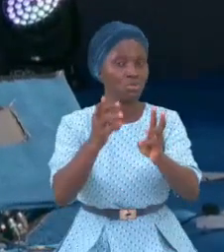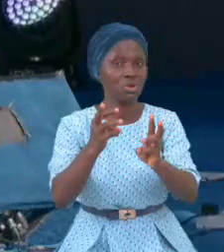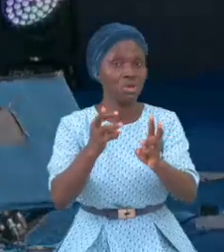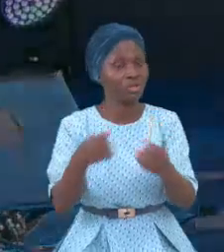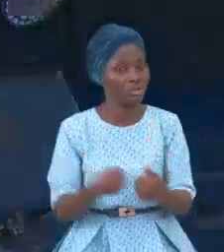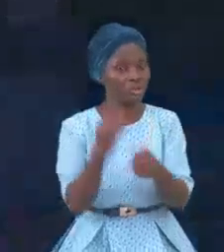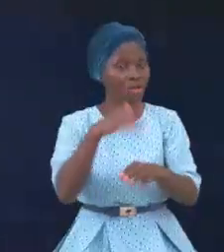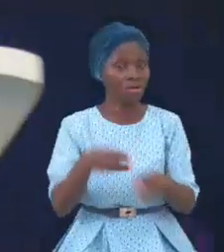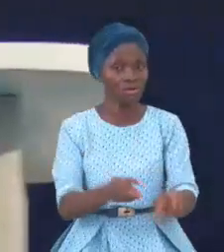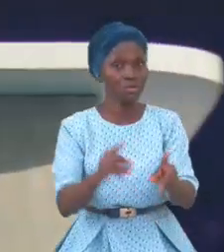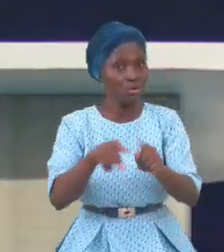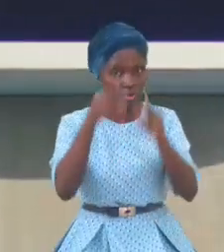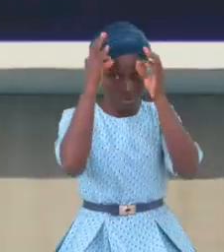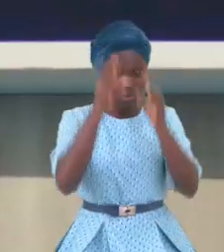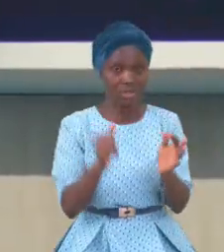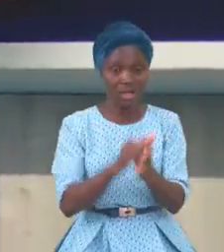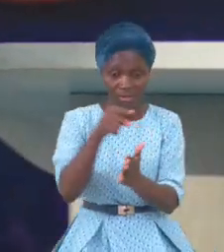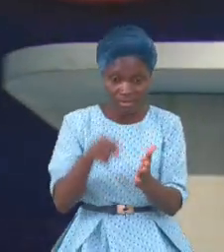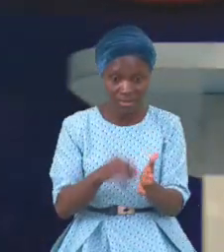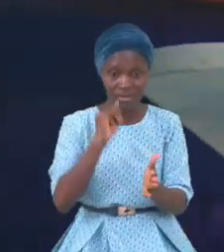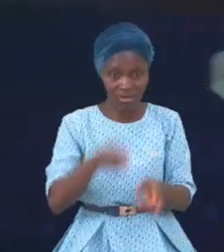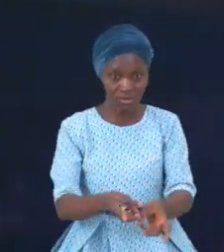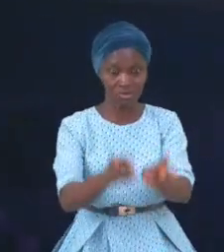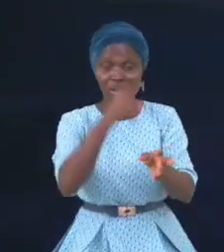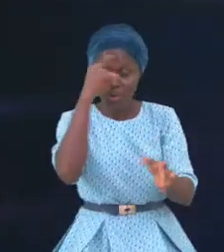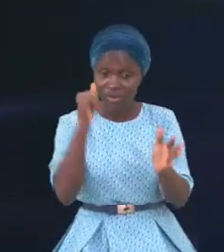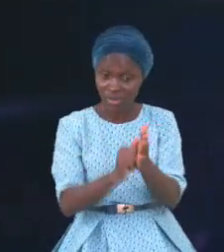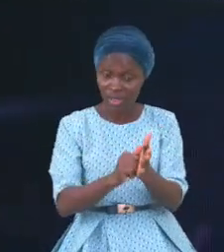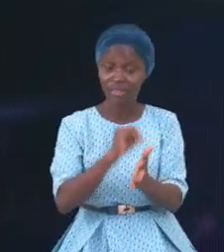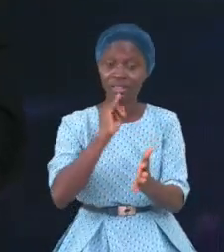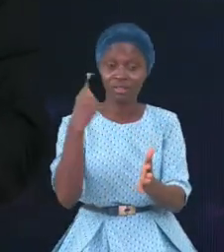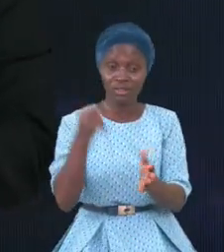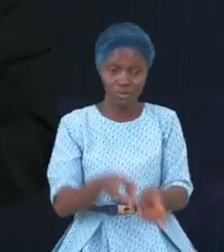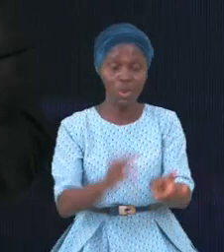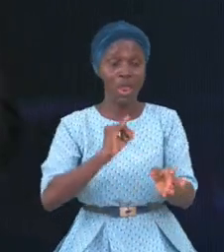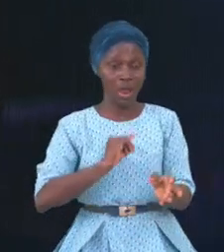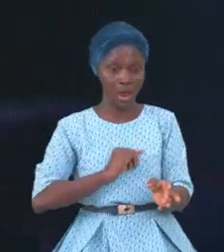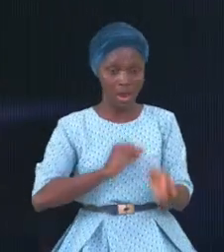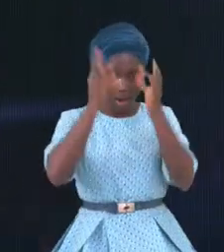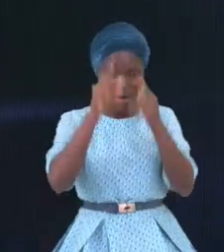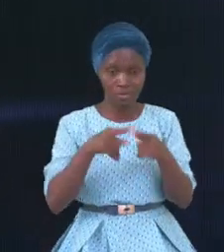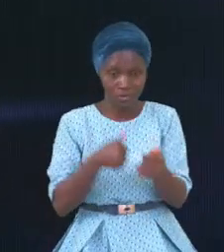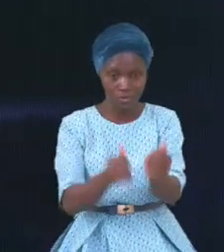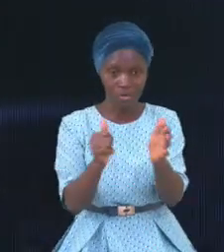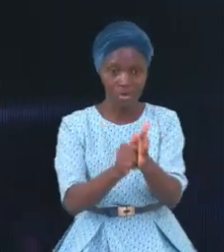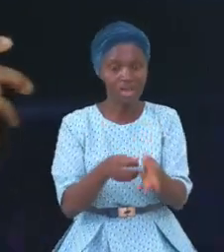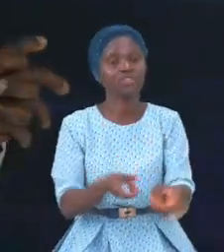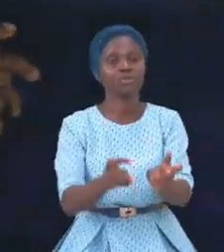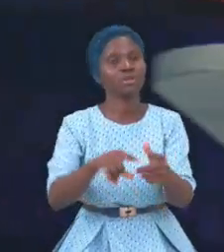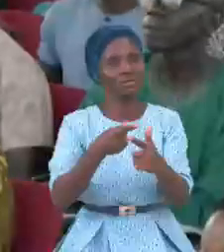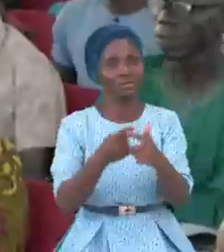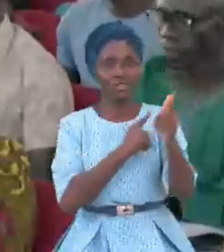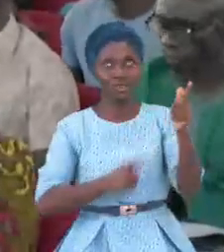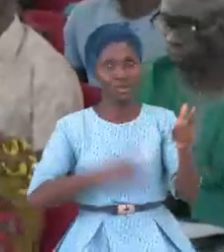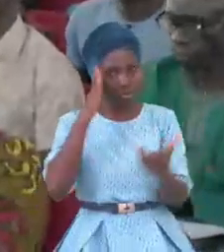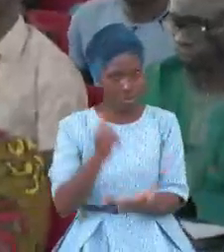because that is the way, I am going to follow that way, and the Lord will see you through in Jesus'